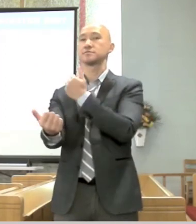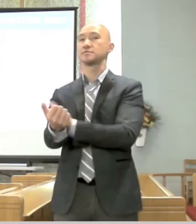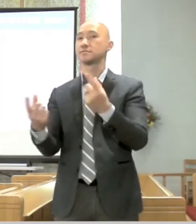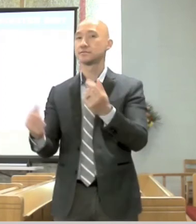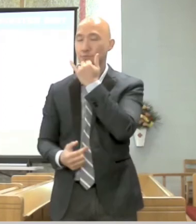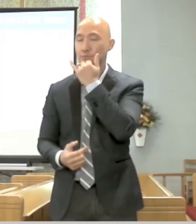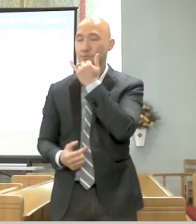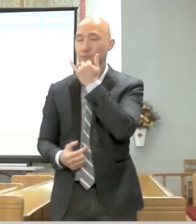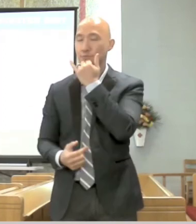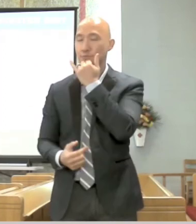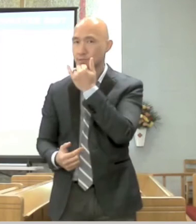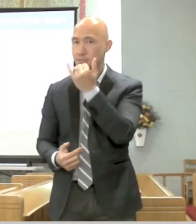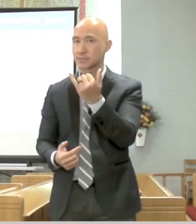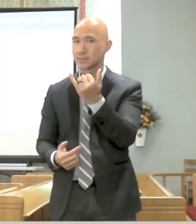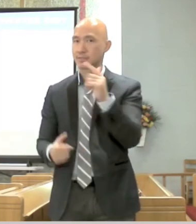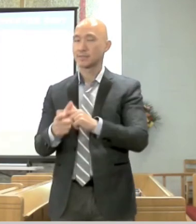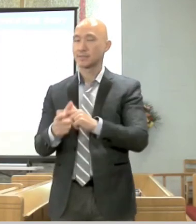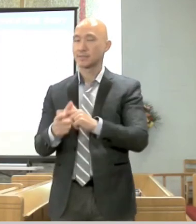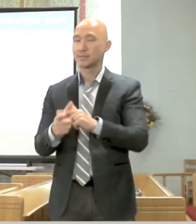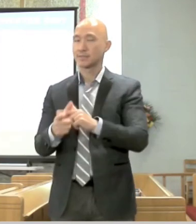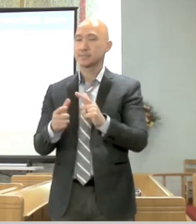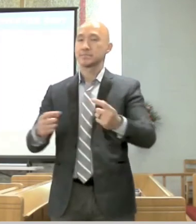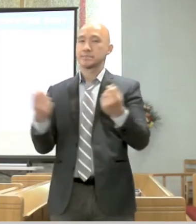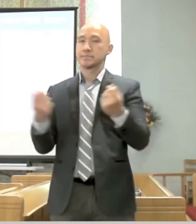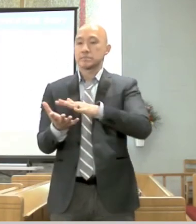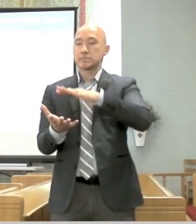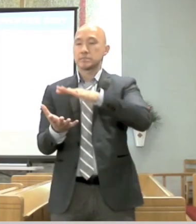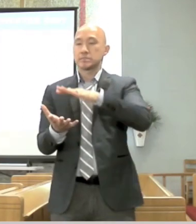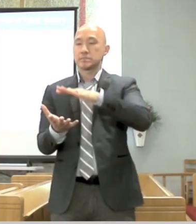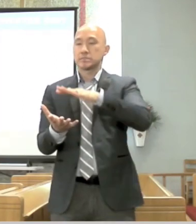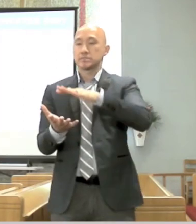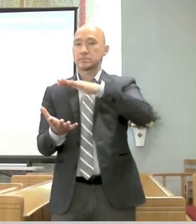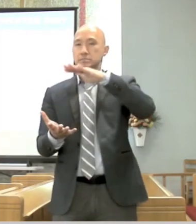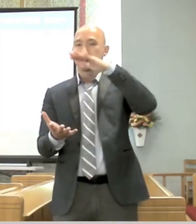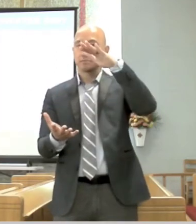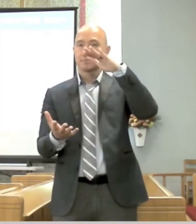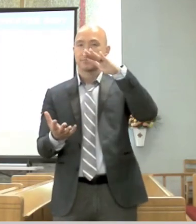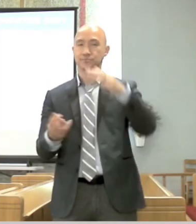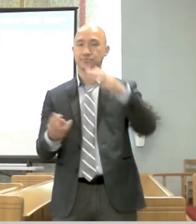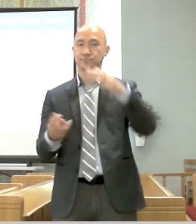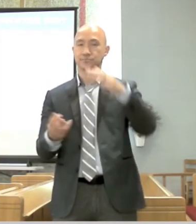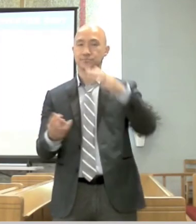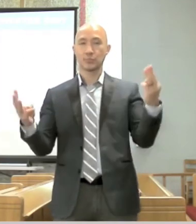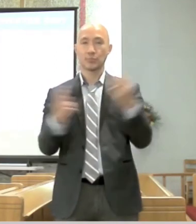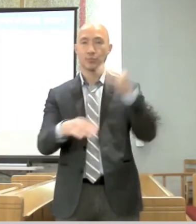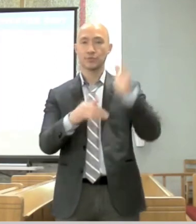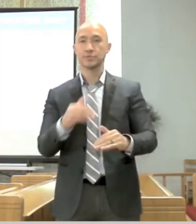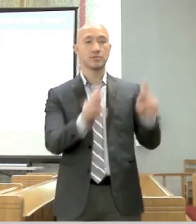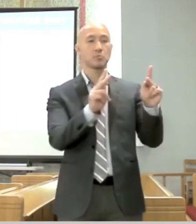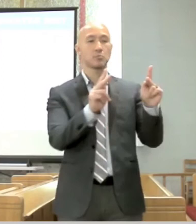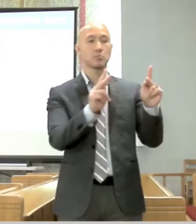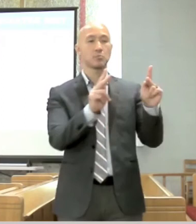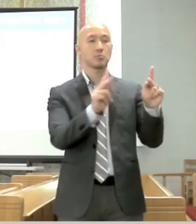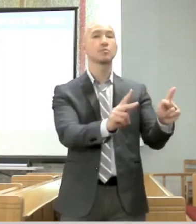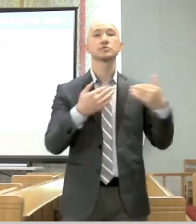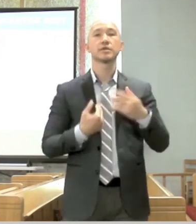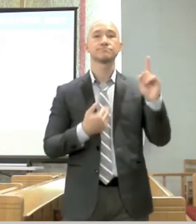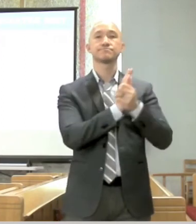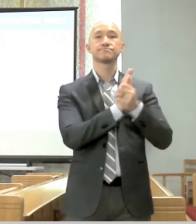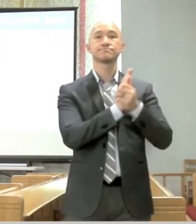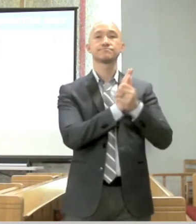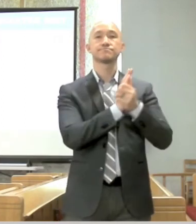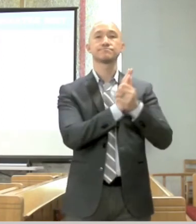right for others, to do right for the people who may not want to speak up for themselves, for the people who can't speak